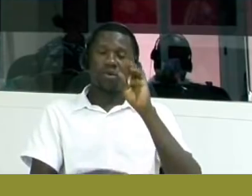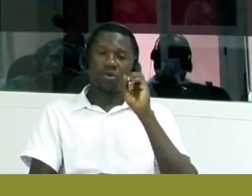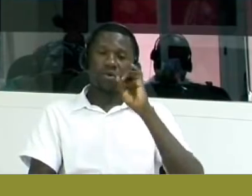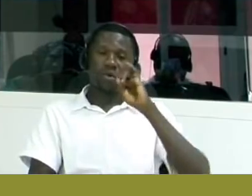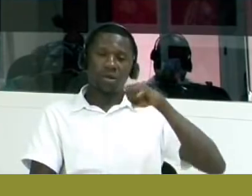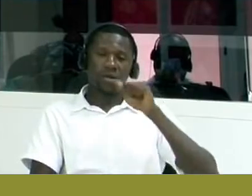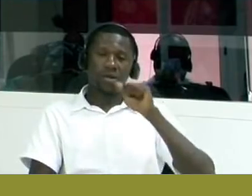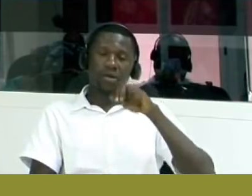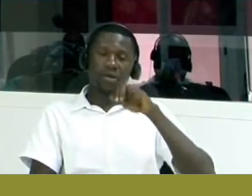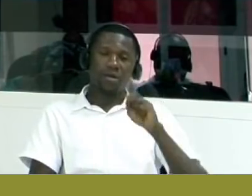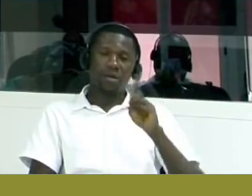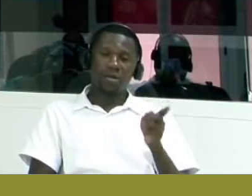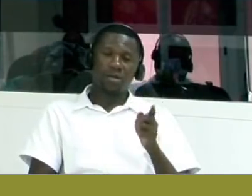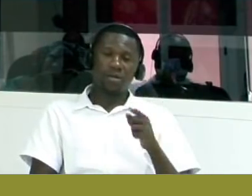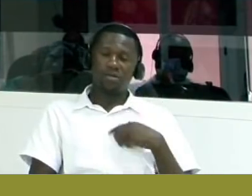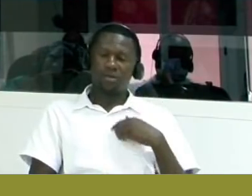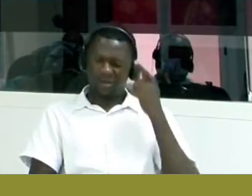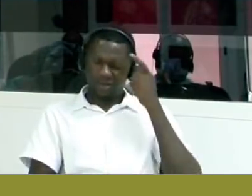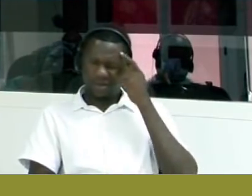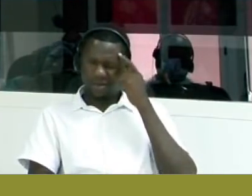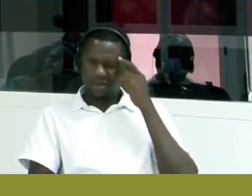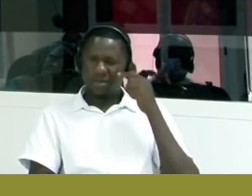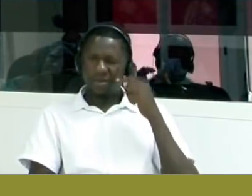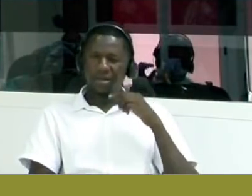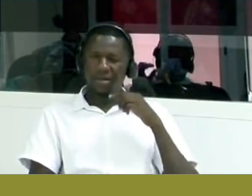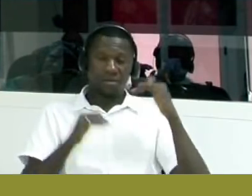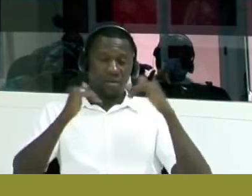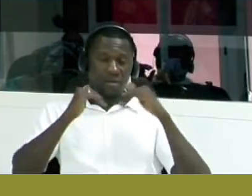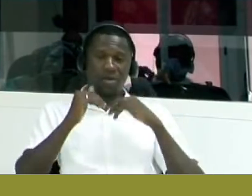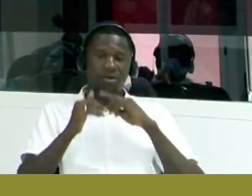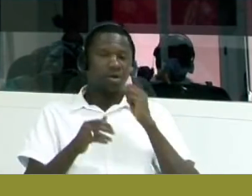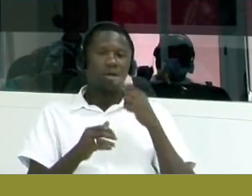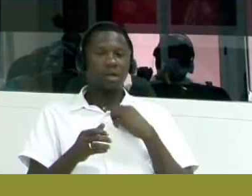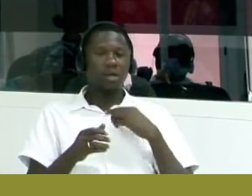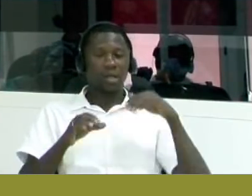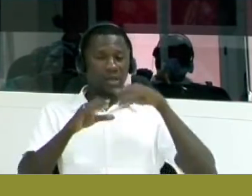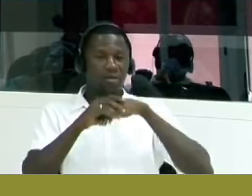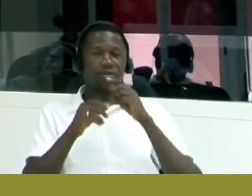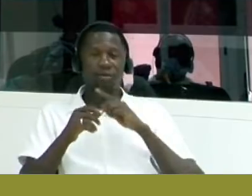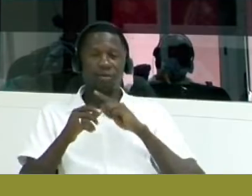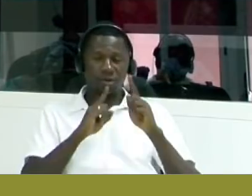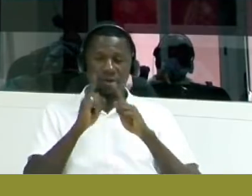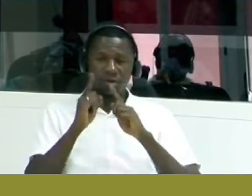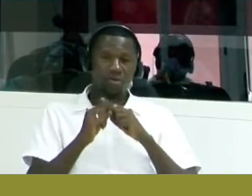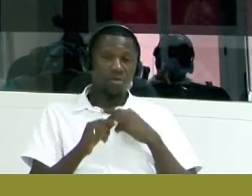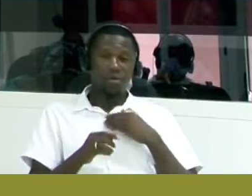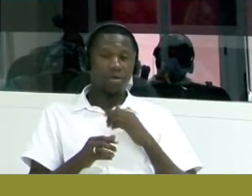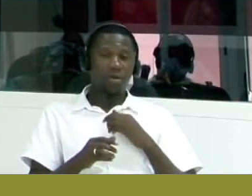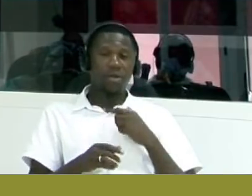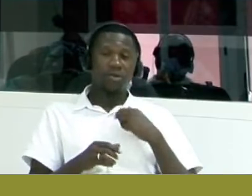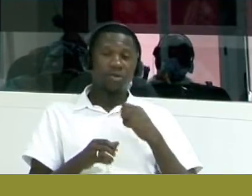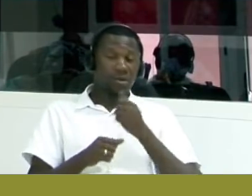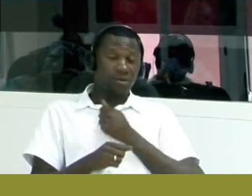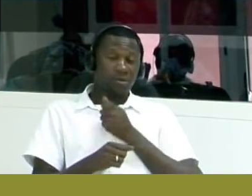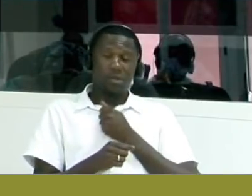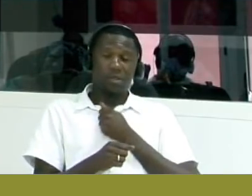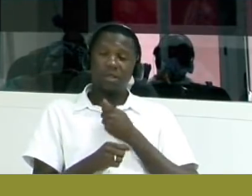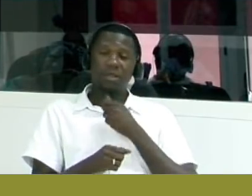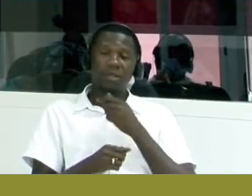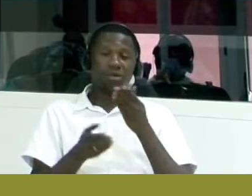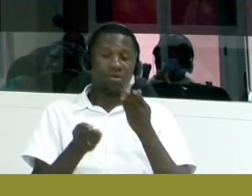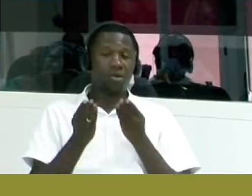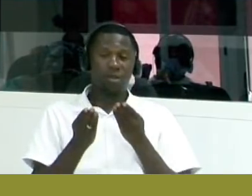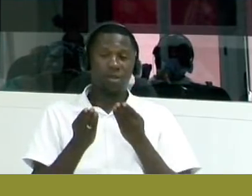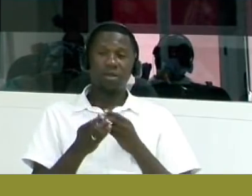an engagement for dialogue, but an attempt to threaten the student folks. The remarks